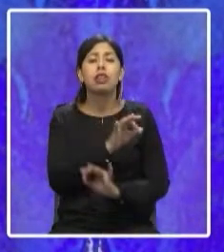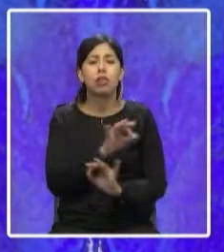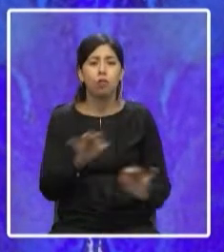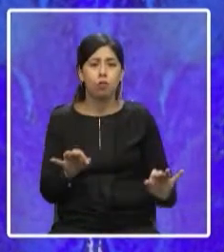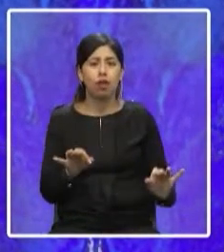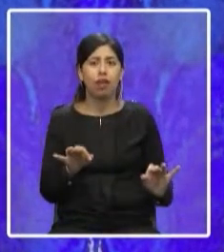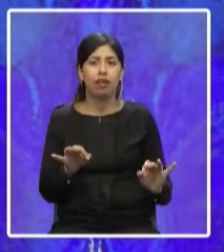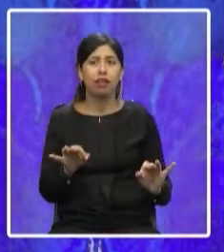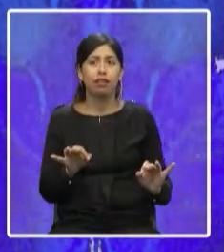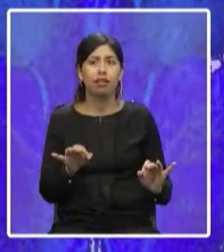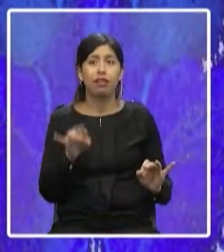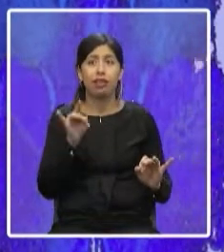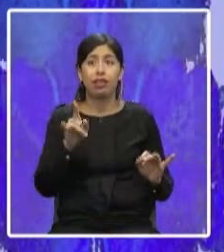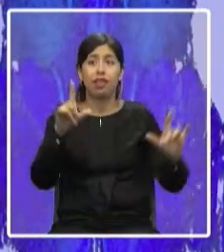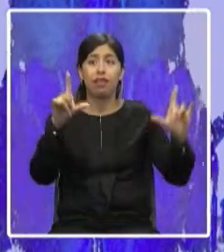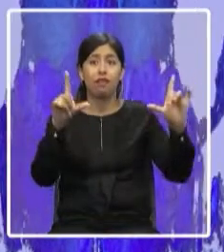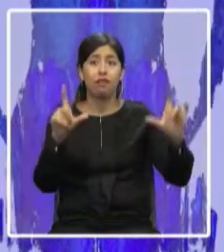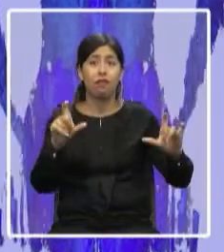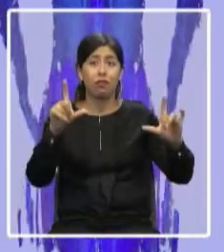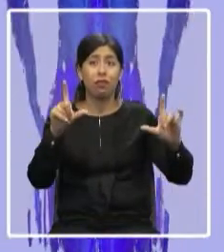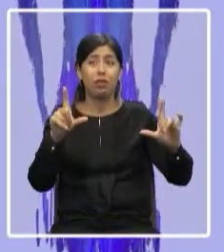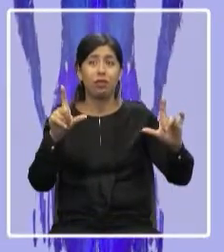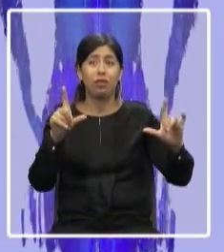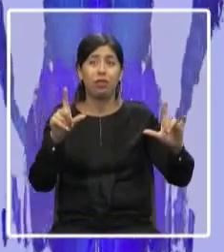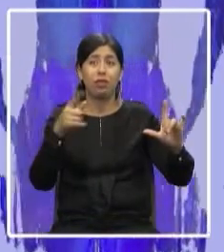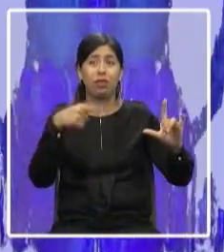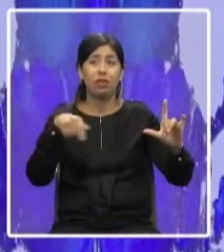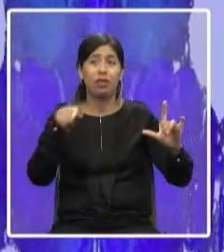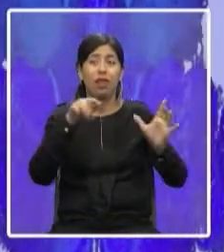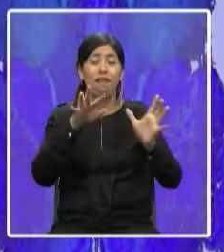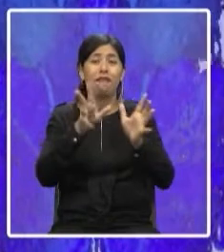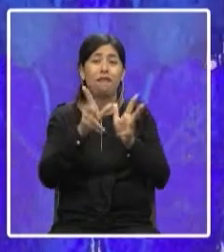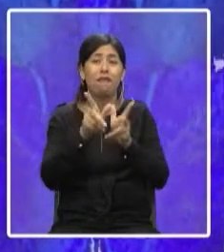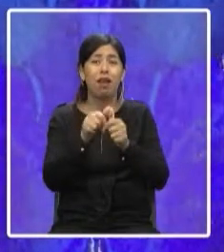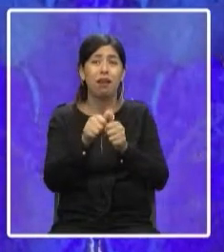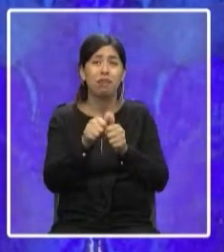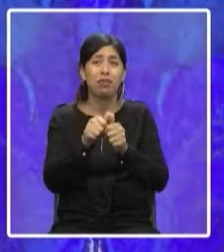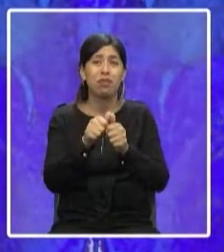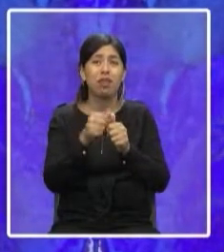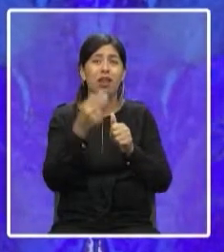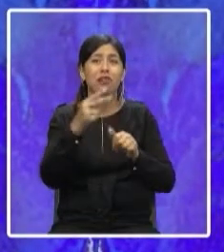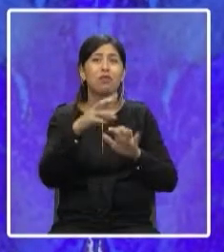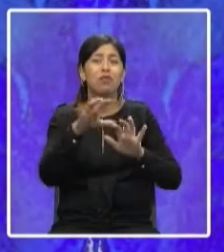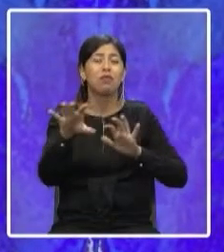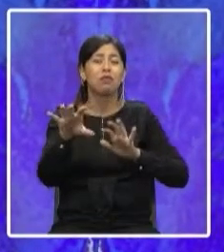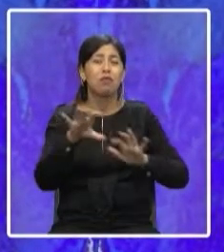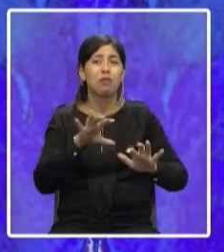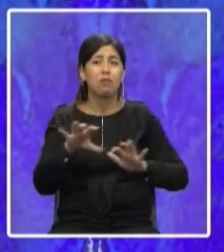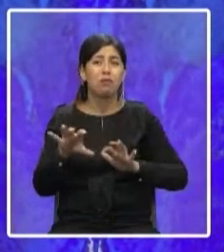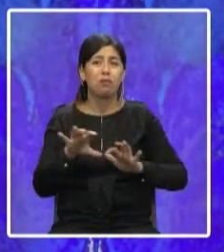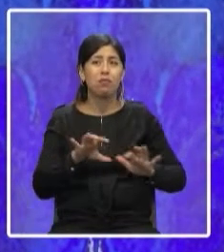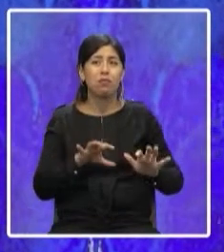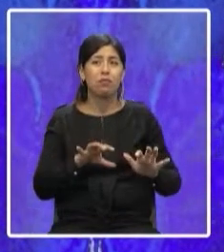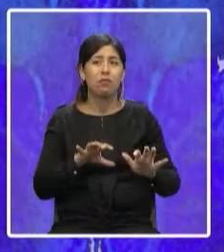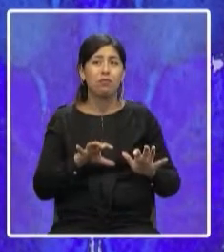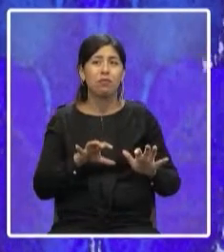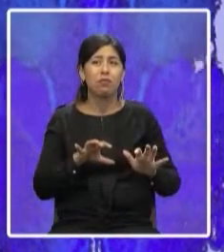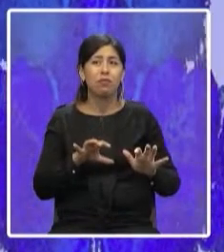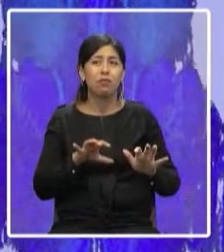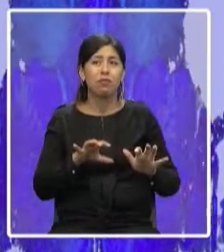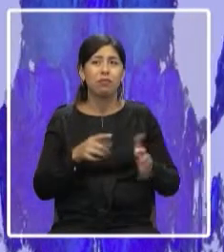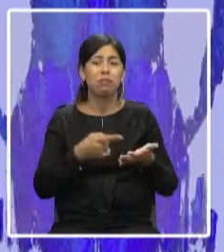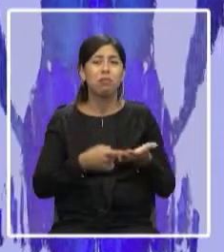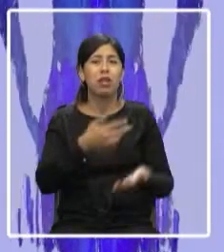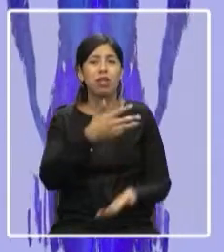US family, the Caven family, and all of their worldly possessions, taken in 1985, 35 years ago by Peter Menzel, a photographer.